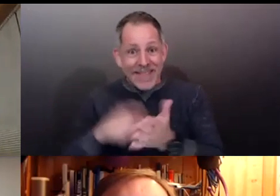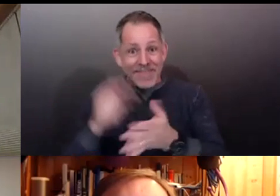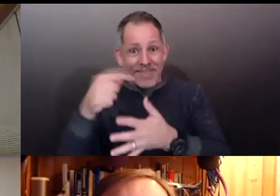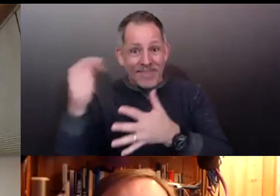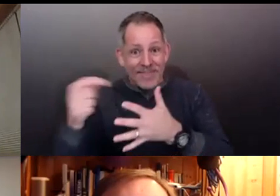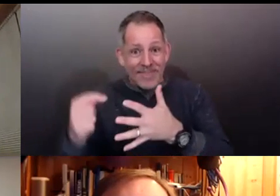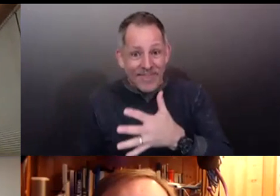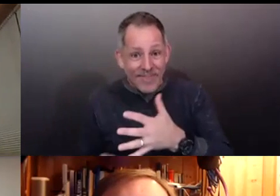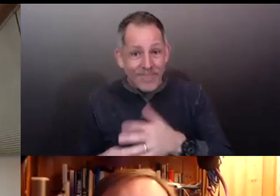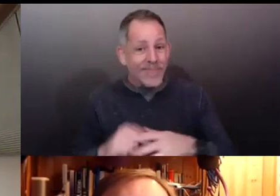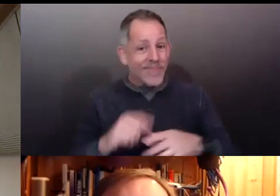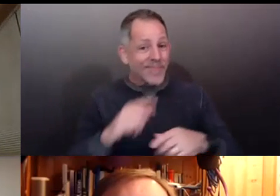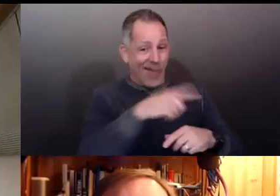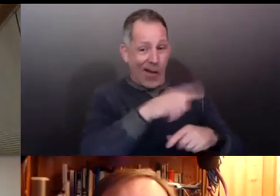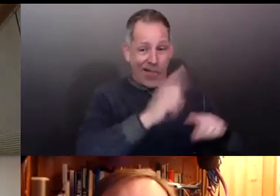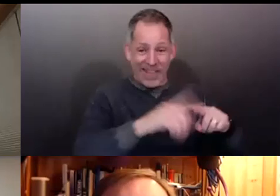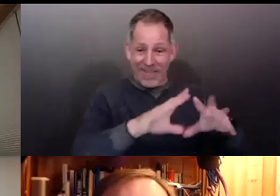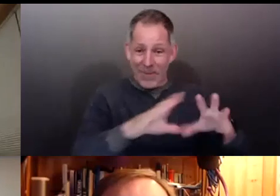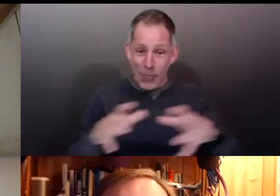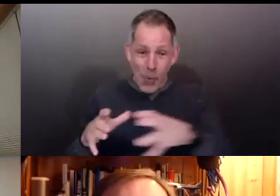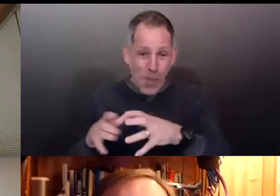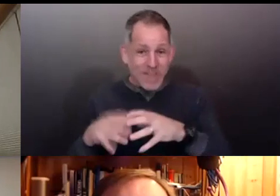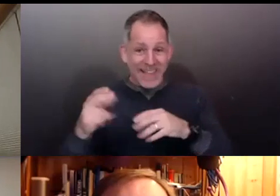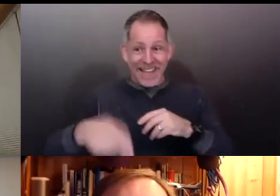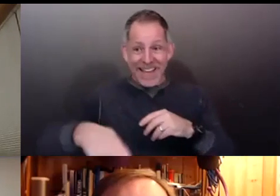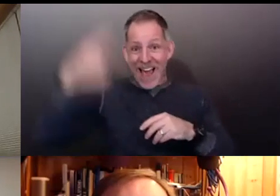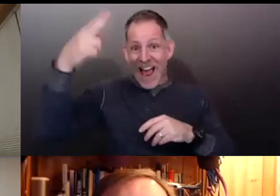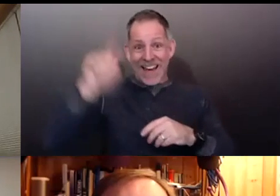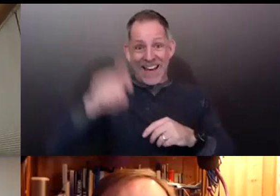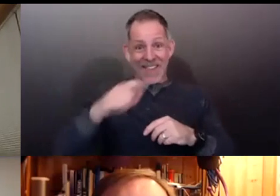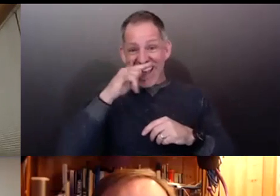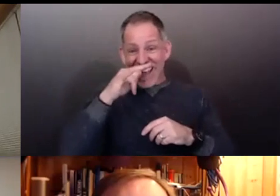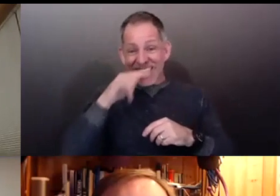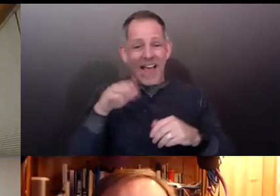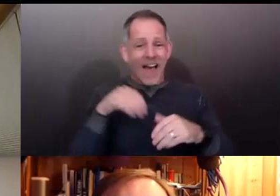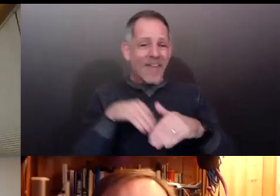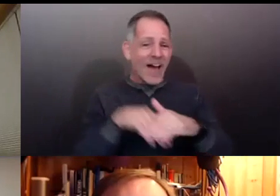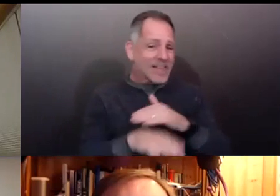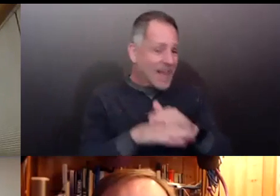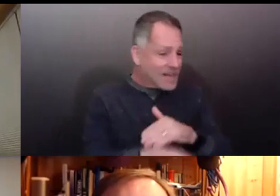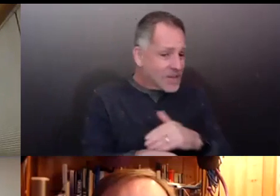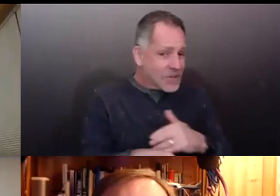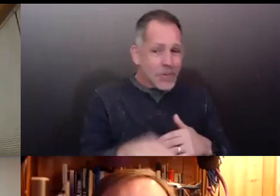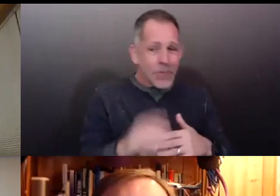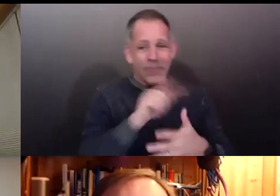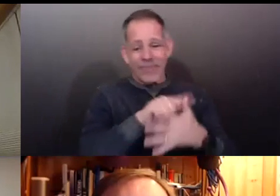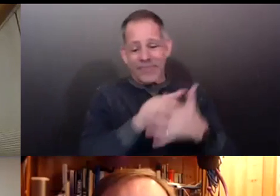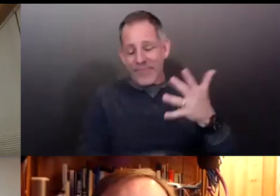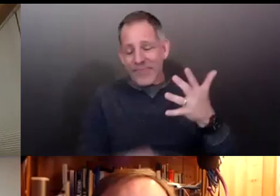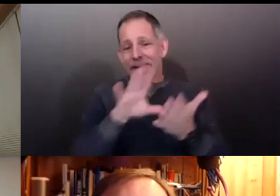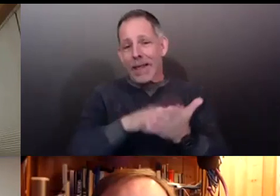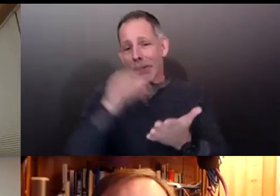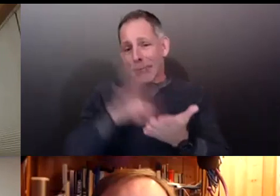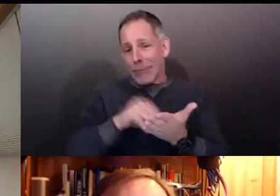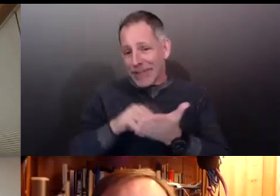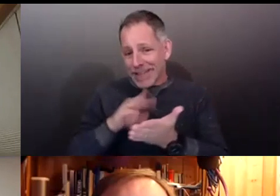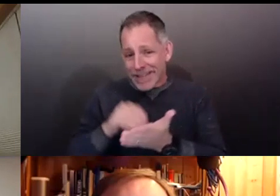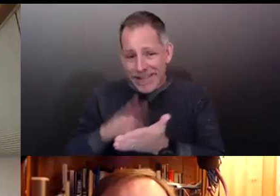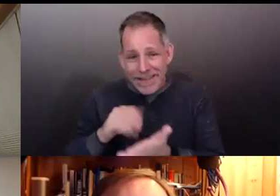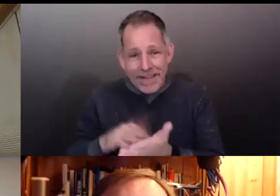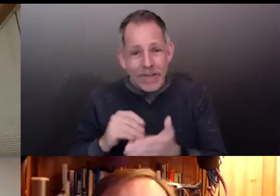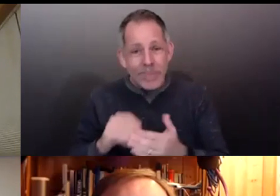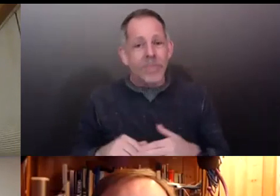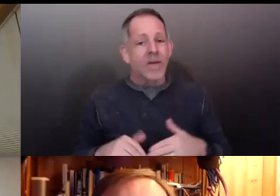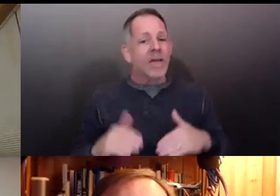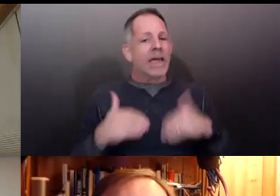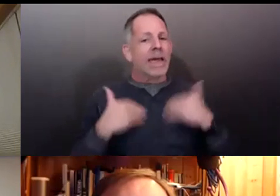needs kids do have access to in-person learning, as well as just generically younger children who are less likely to succeed in